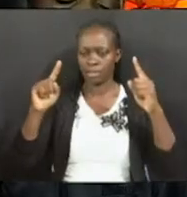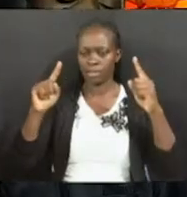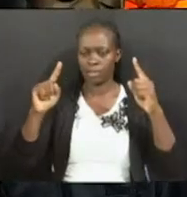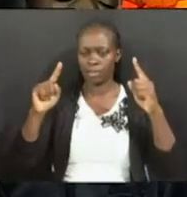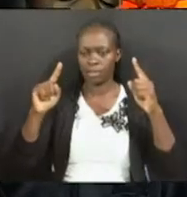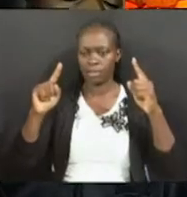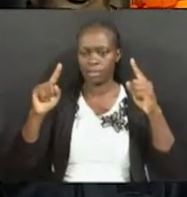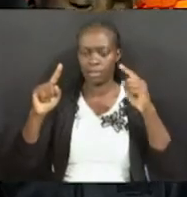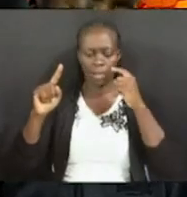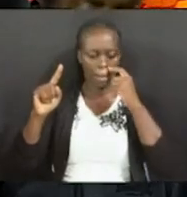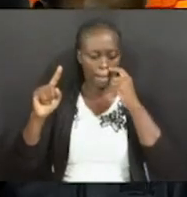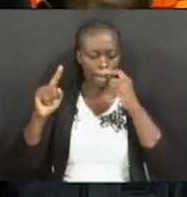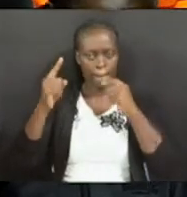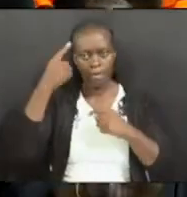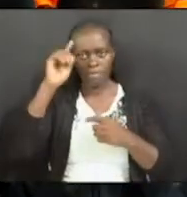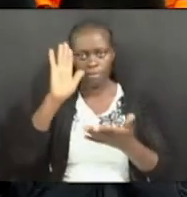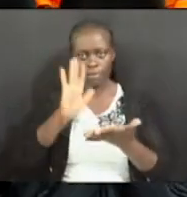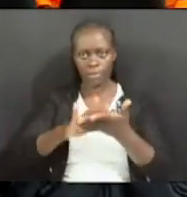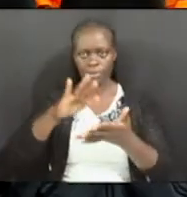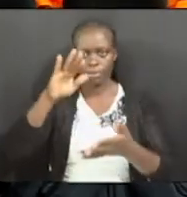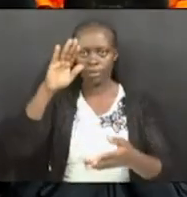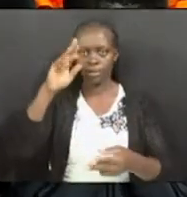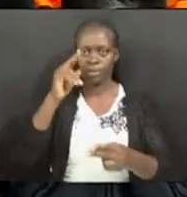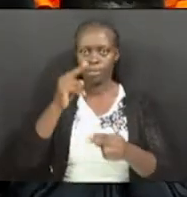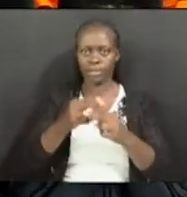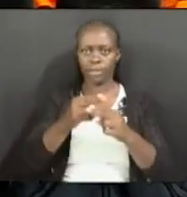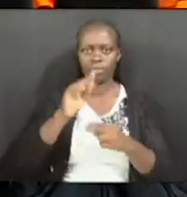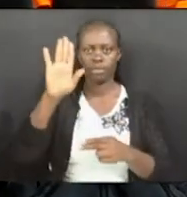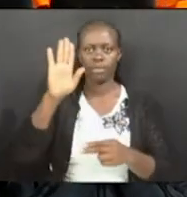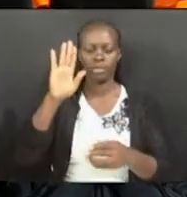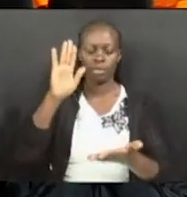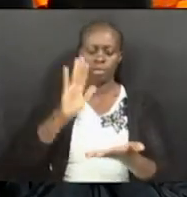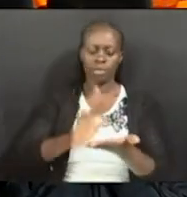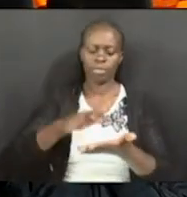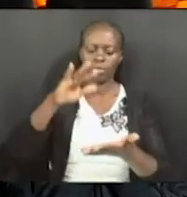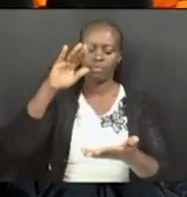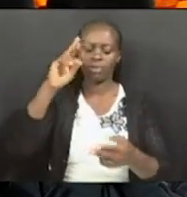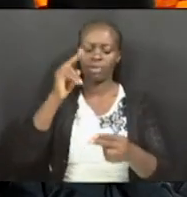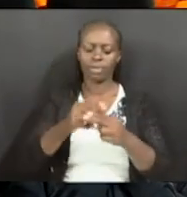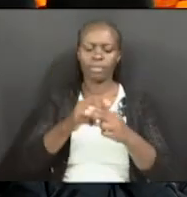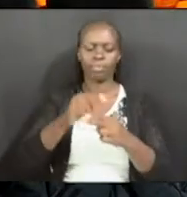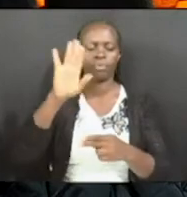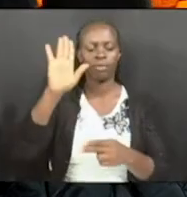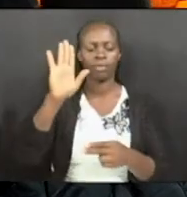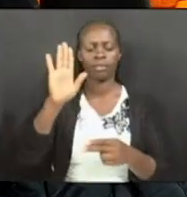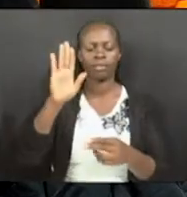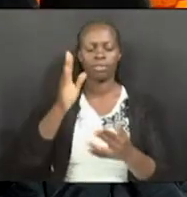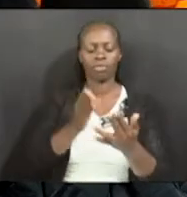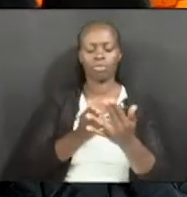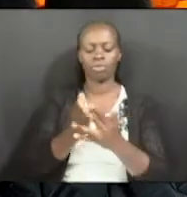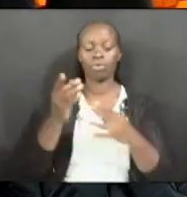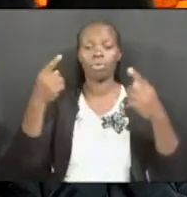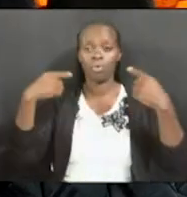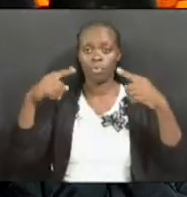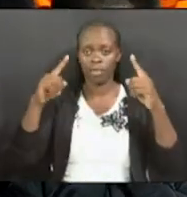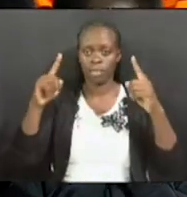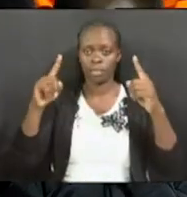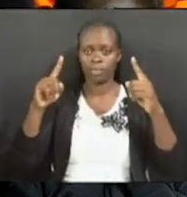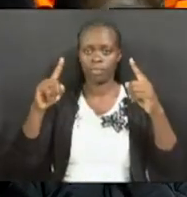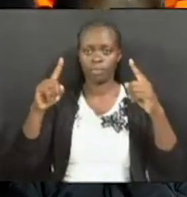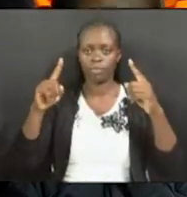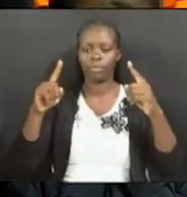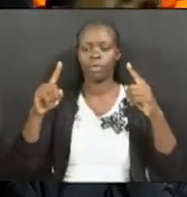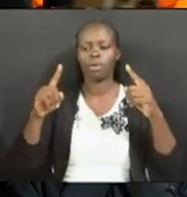be for the glory of your name. May your name be glorified, and in our championship, we pray that honor